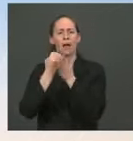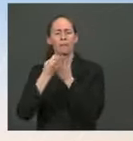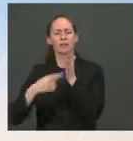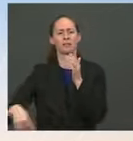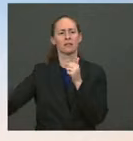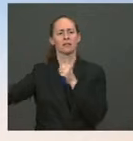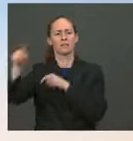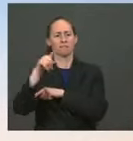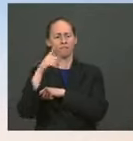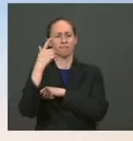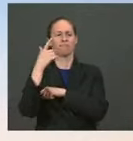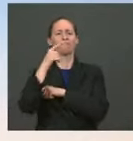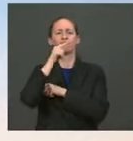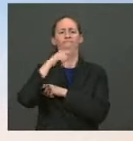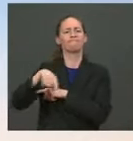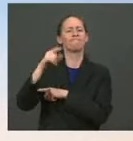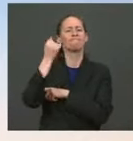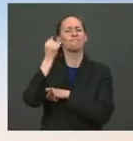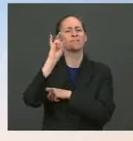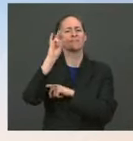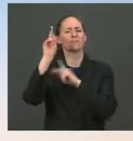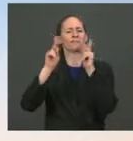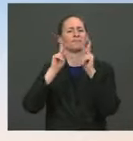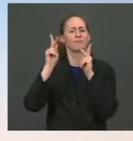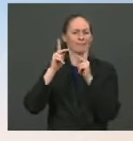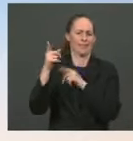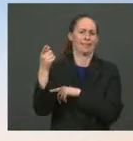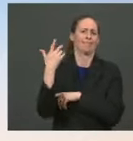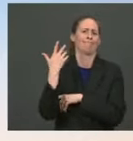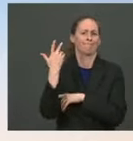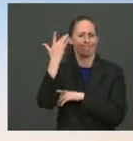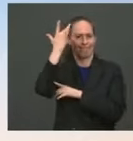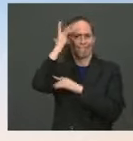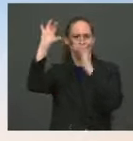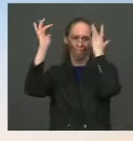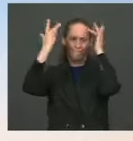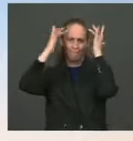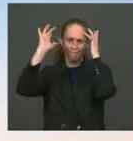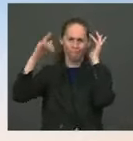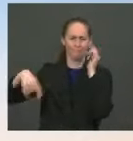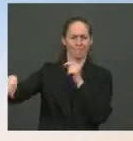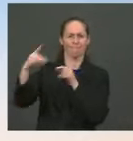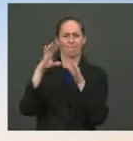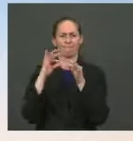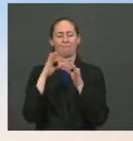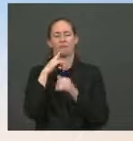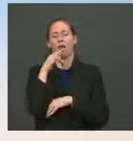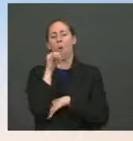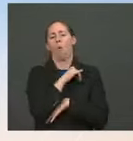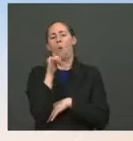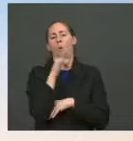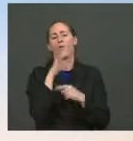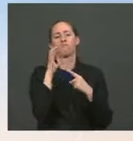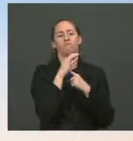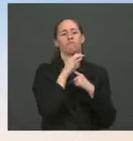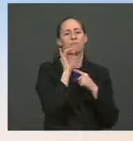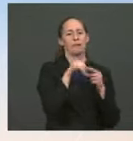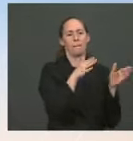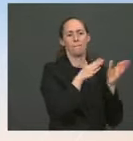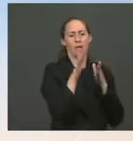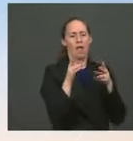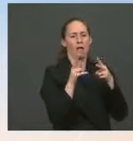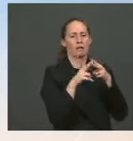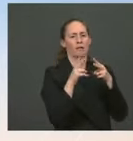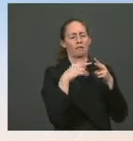laureate economists have said that this bill, the Build Back Better Act and bipartisan infrastructure